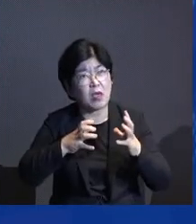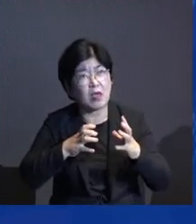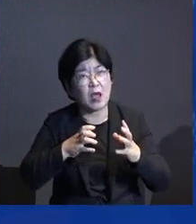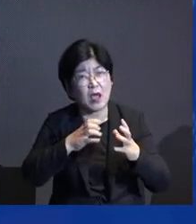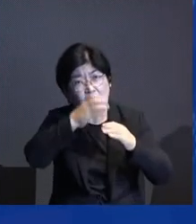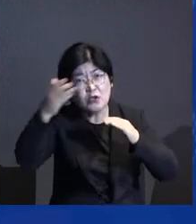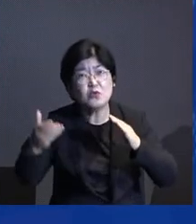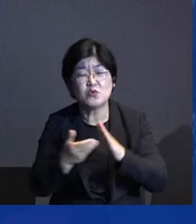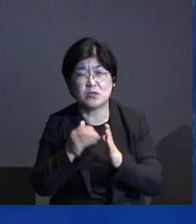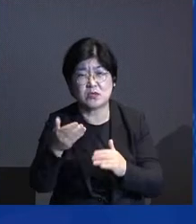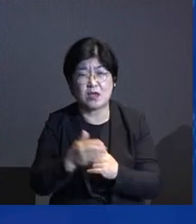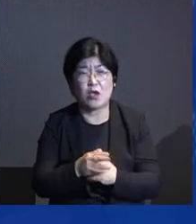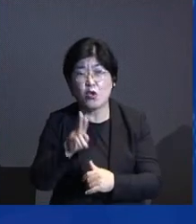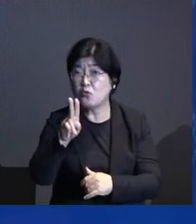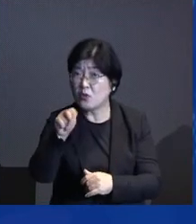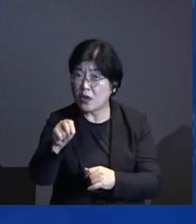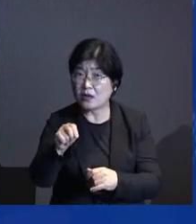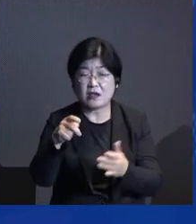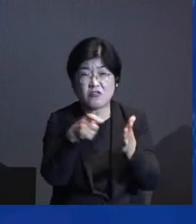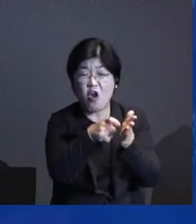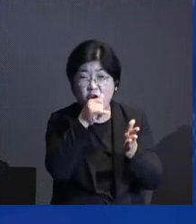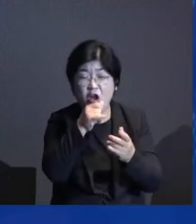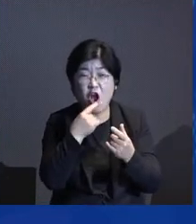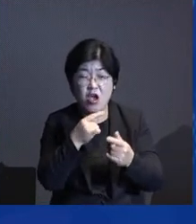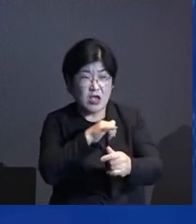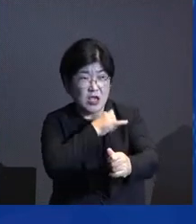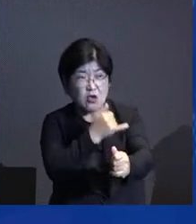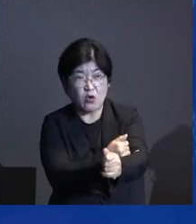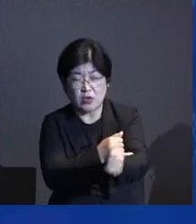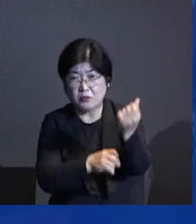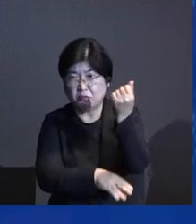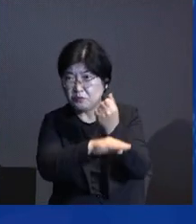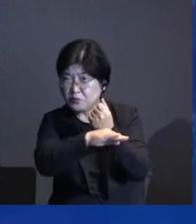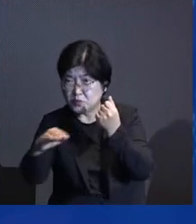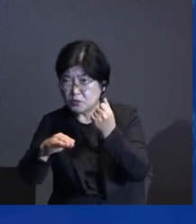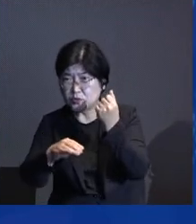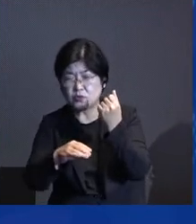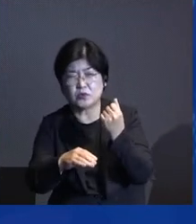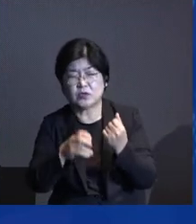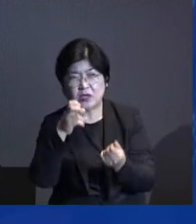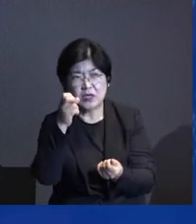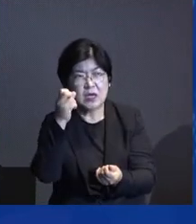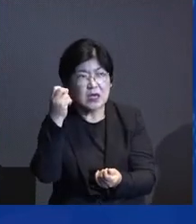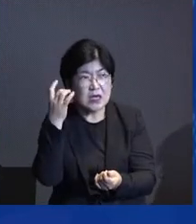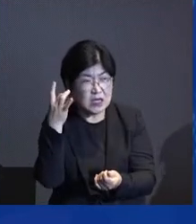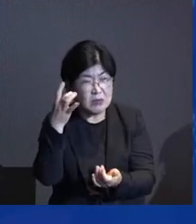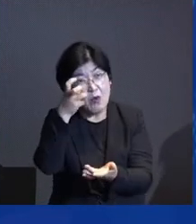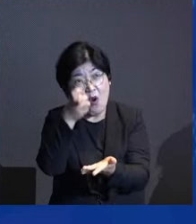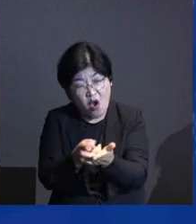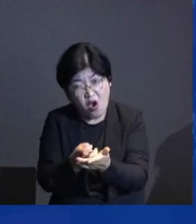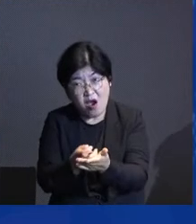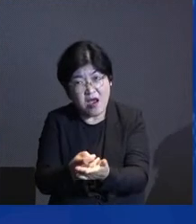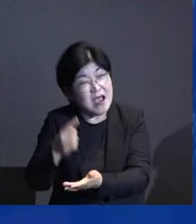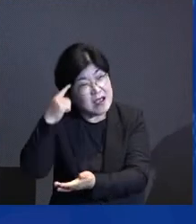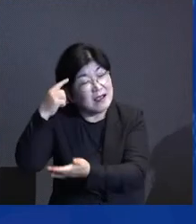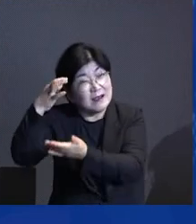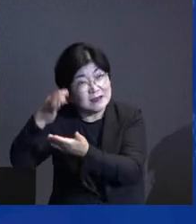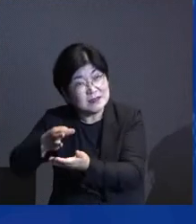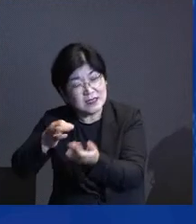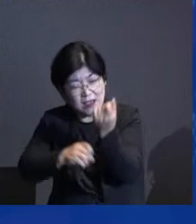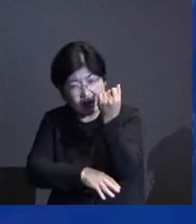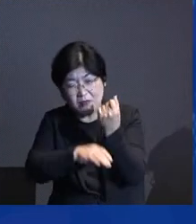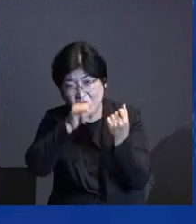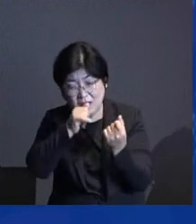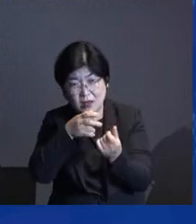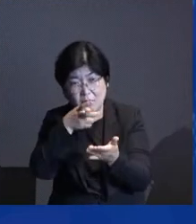and principles are a value-based prescriptive narration, essentially anchored in a legalistic language